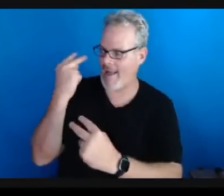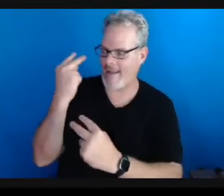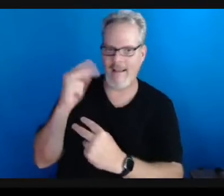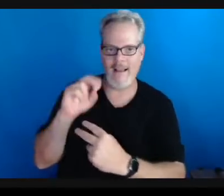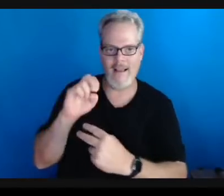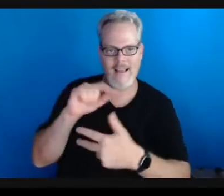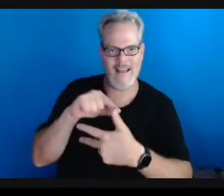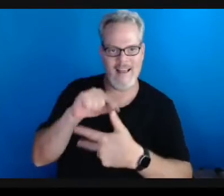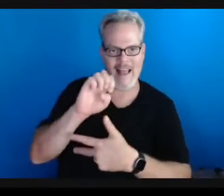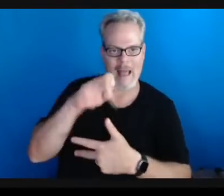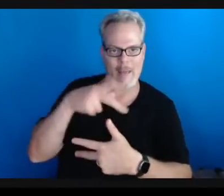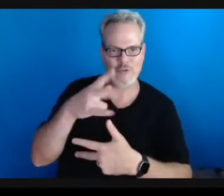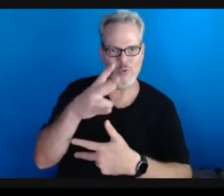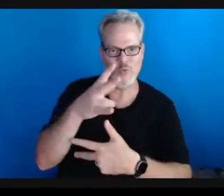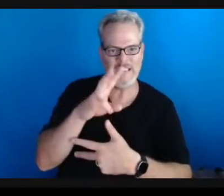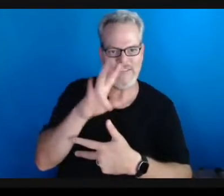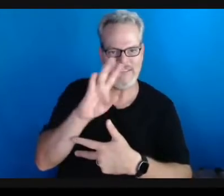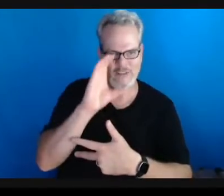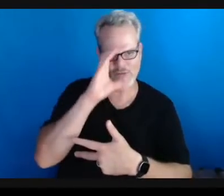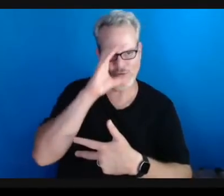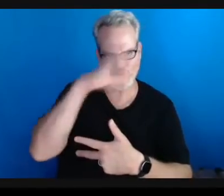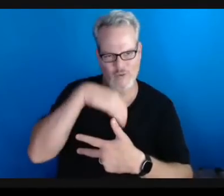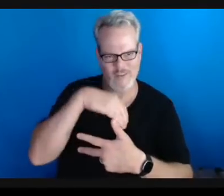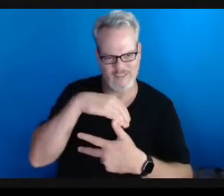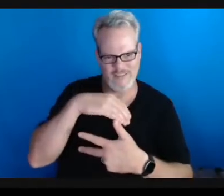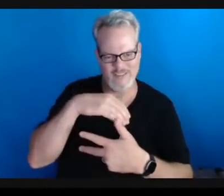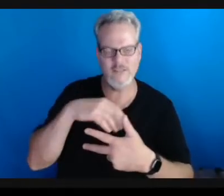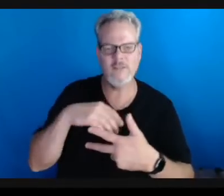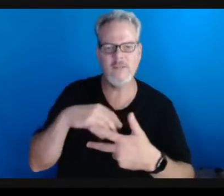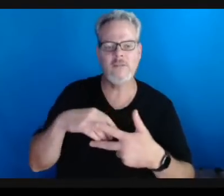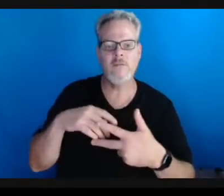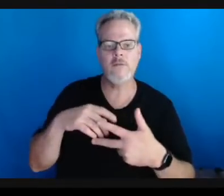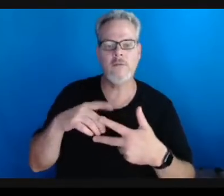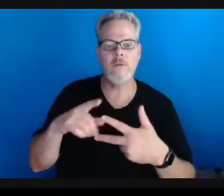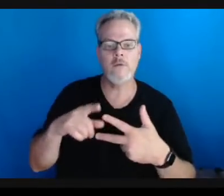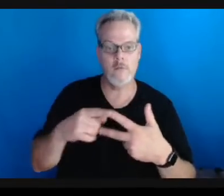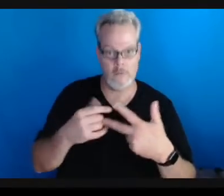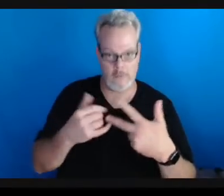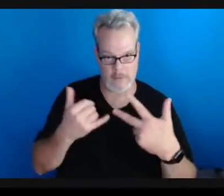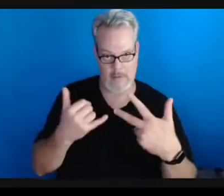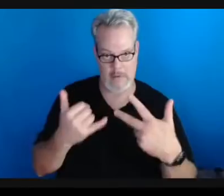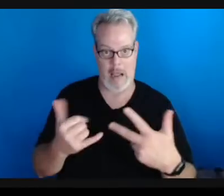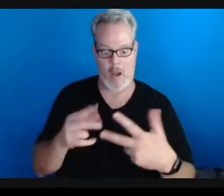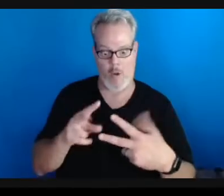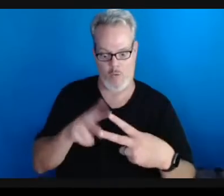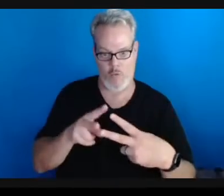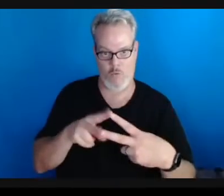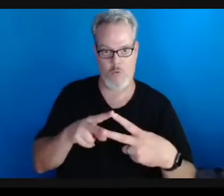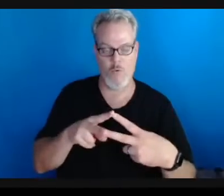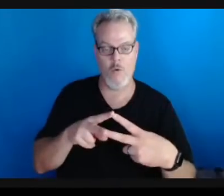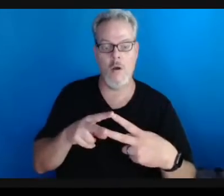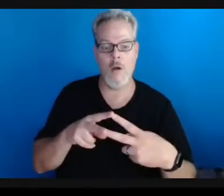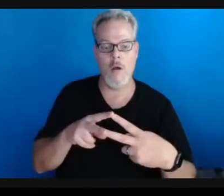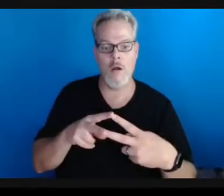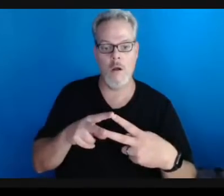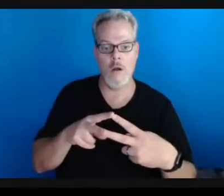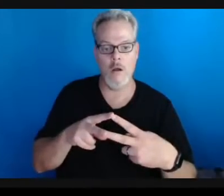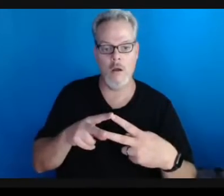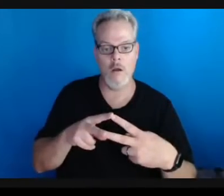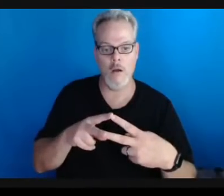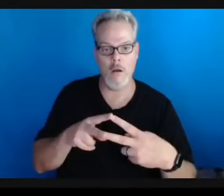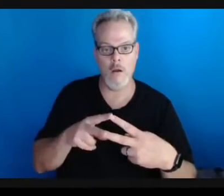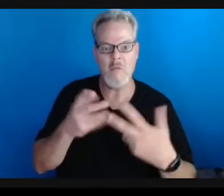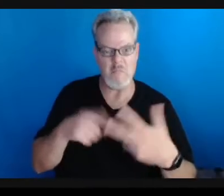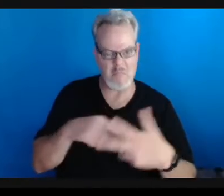17 being unusual with lower fountains, and we have now the last 2 episodes also had not as low as 17,